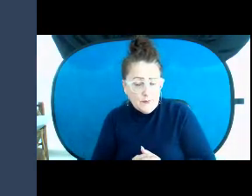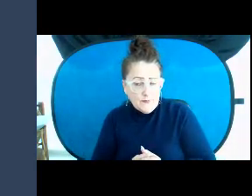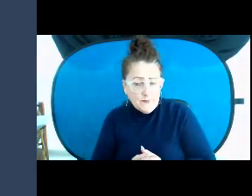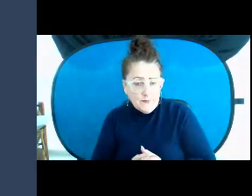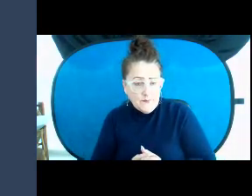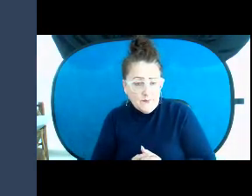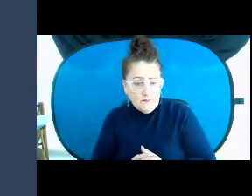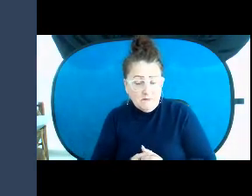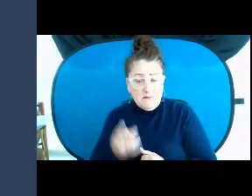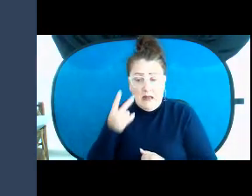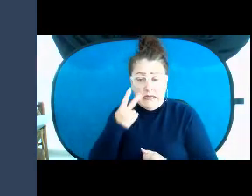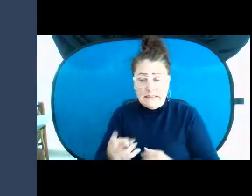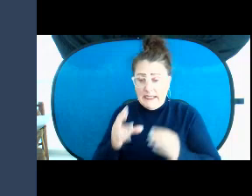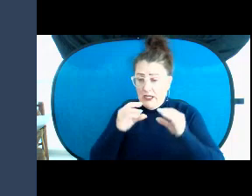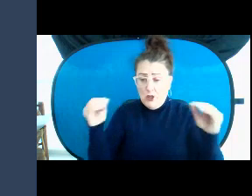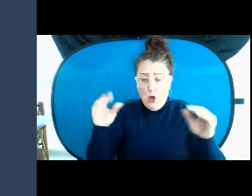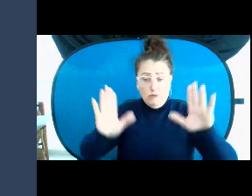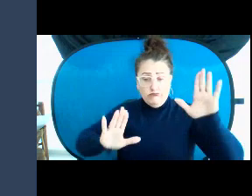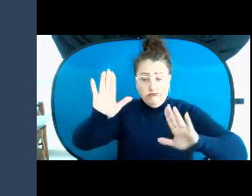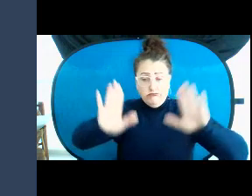I'm not seeing any hands raised virtually.